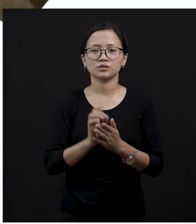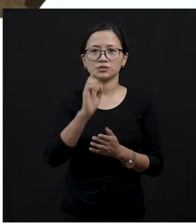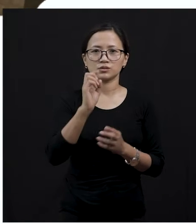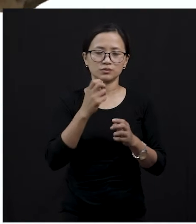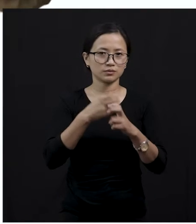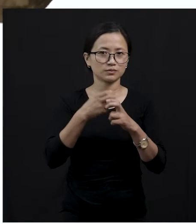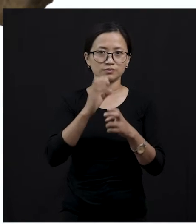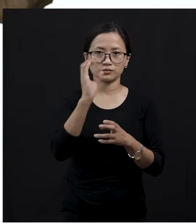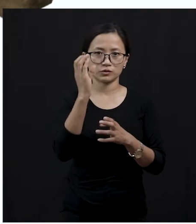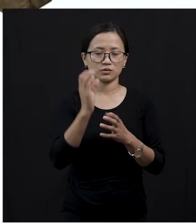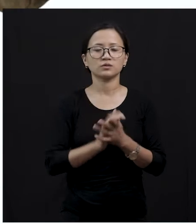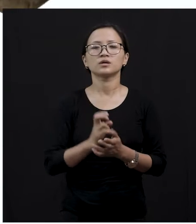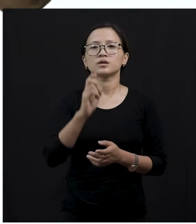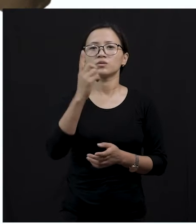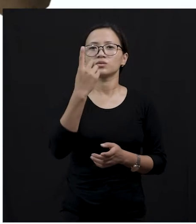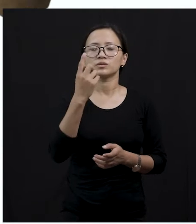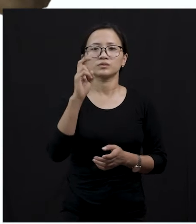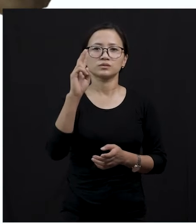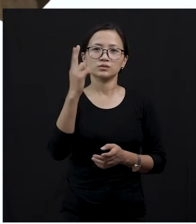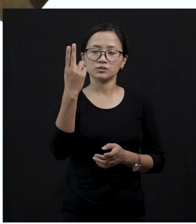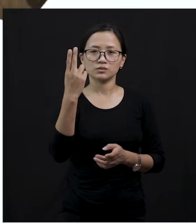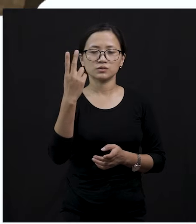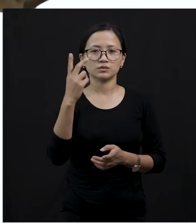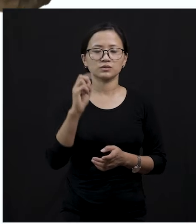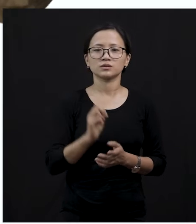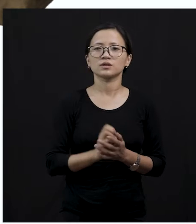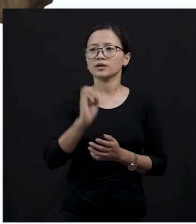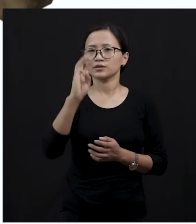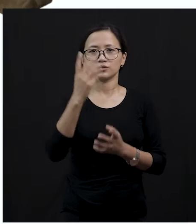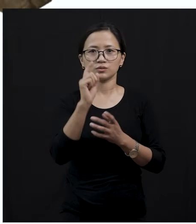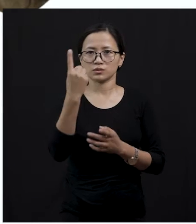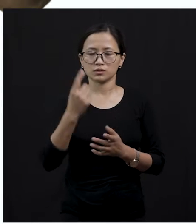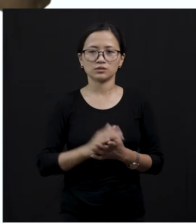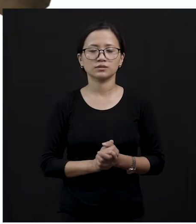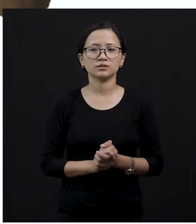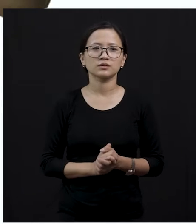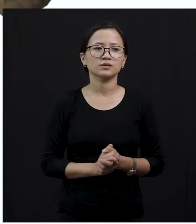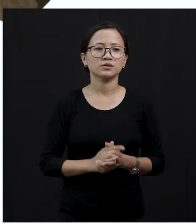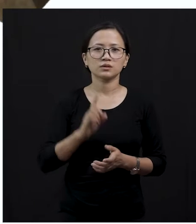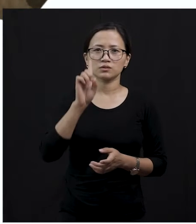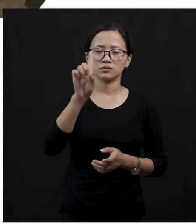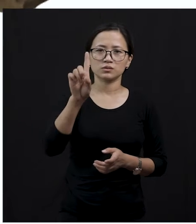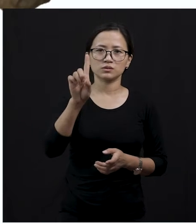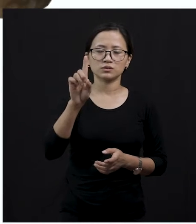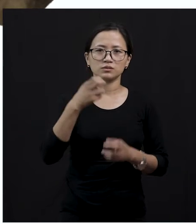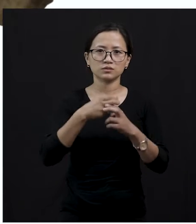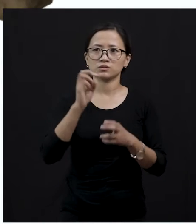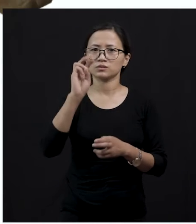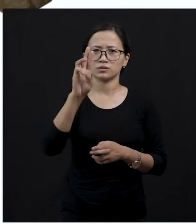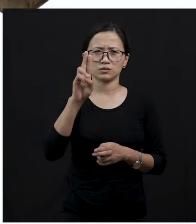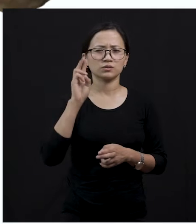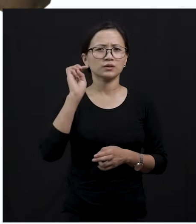by one ones, two ones, three ones. All right, or we can say one stone,